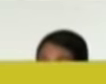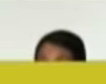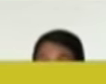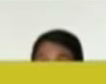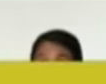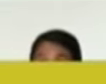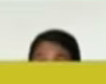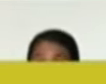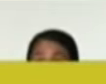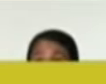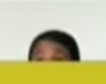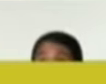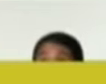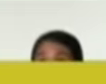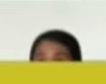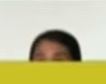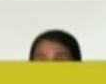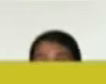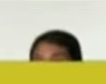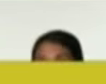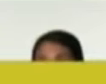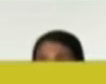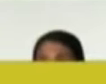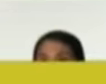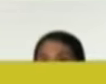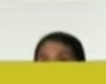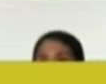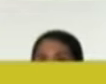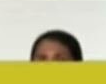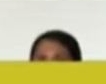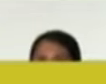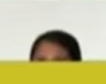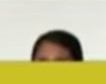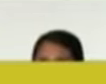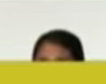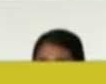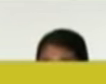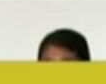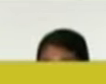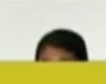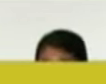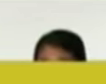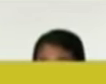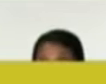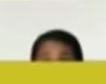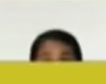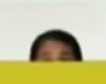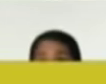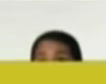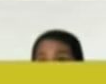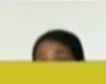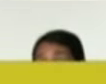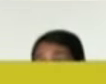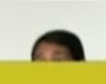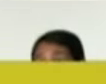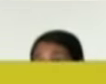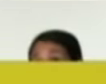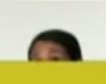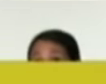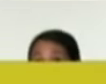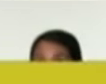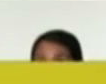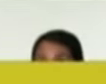exist among the different countries and take advantage of its potentialities, and it's a space where President